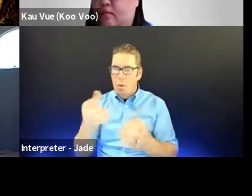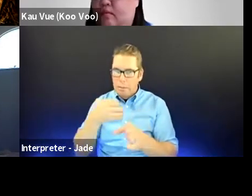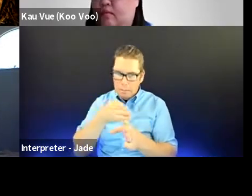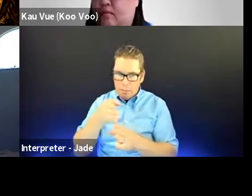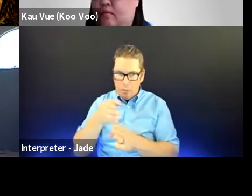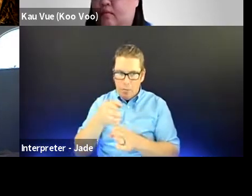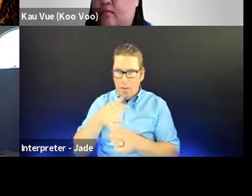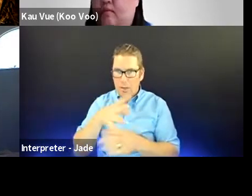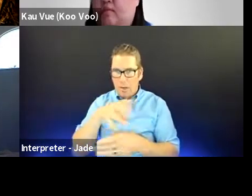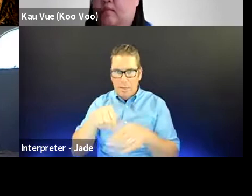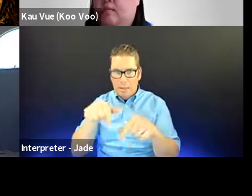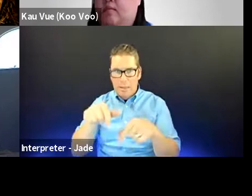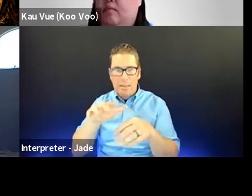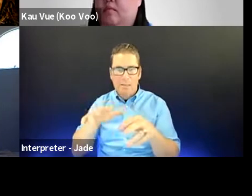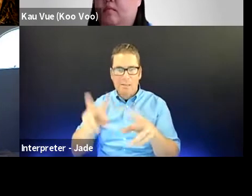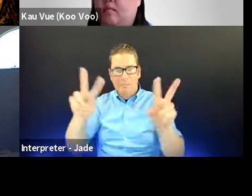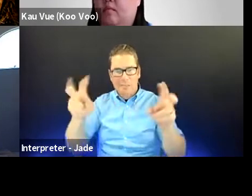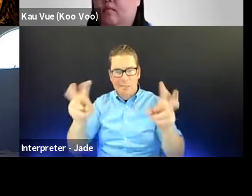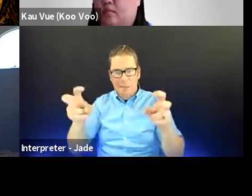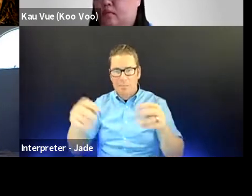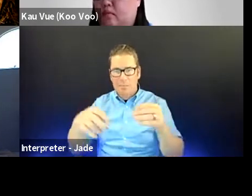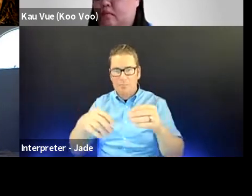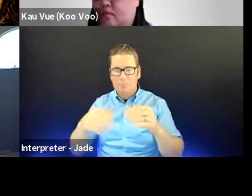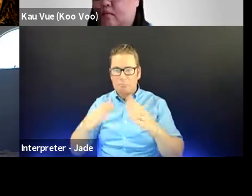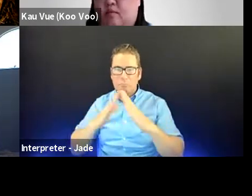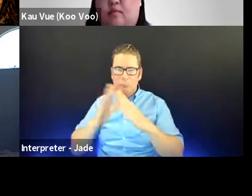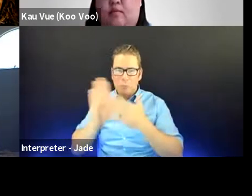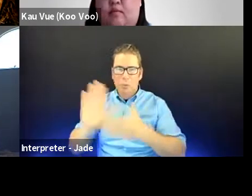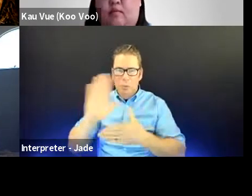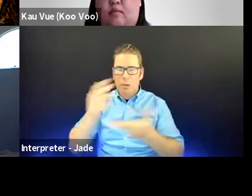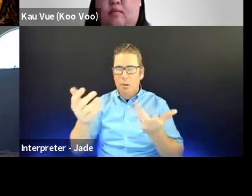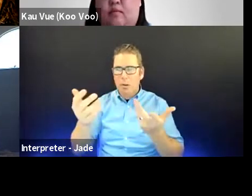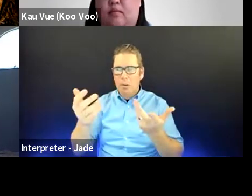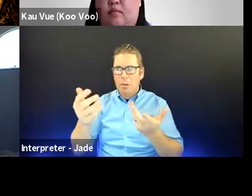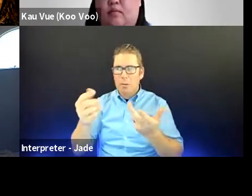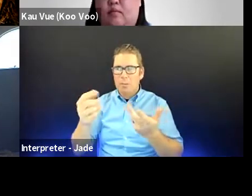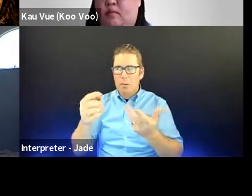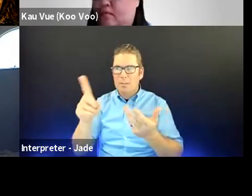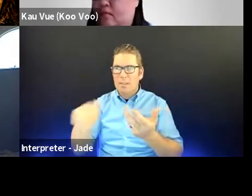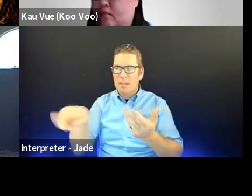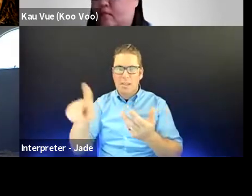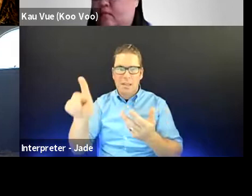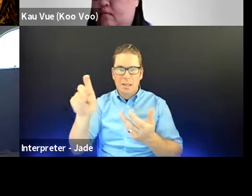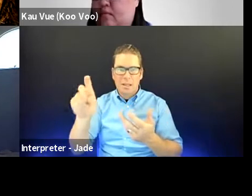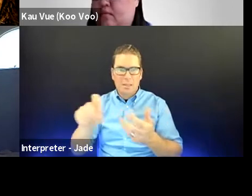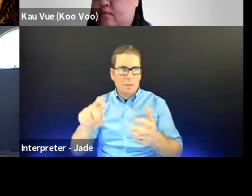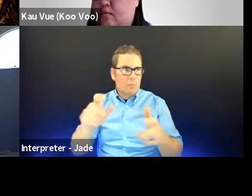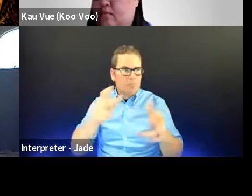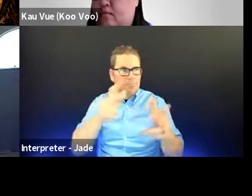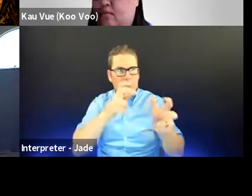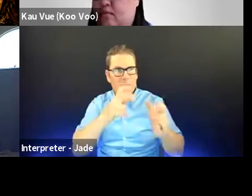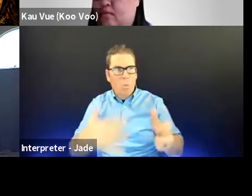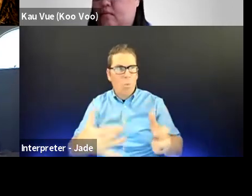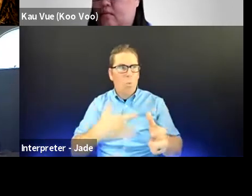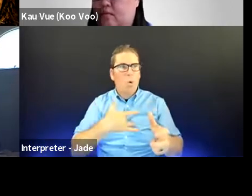this field, in this area of community college, that, you know, you take heart of what the advice has been shared with us